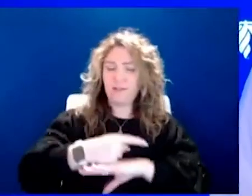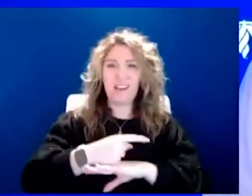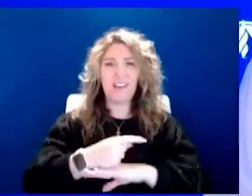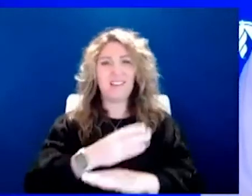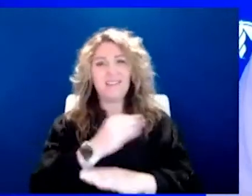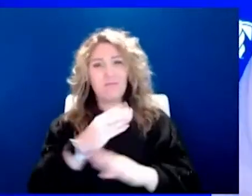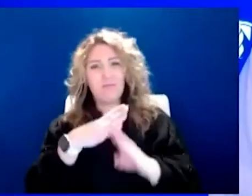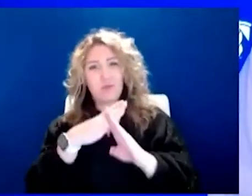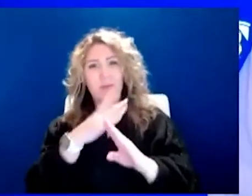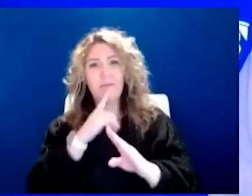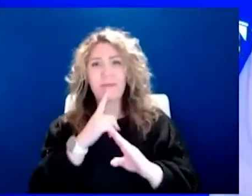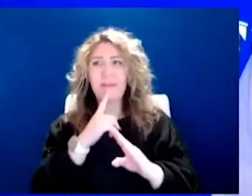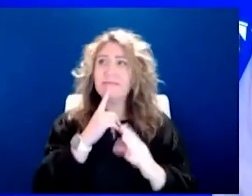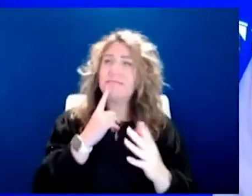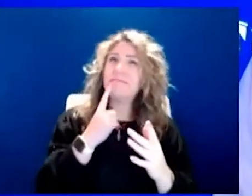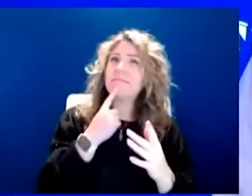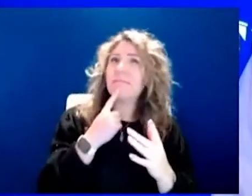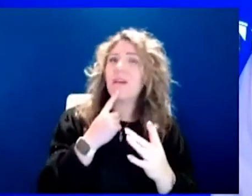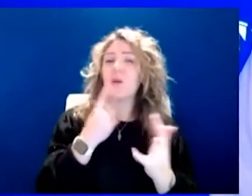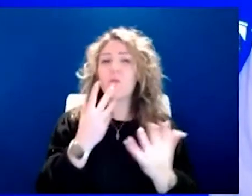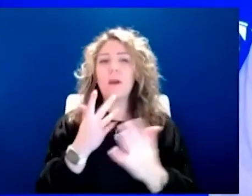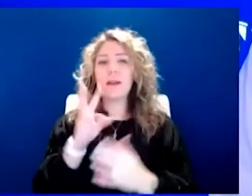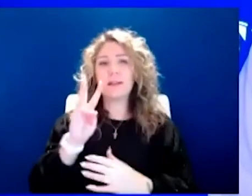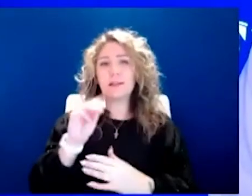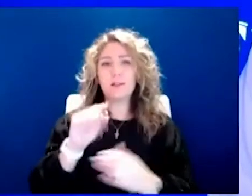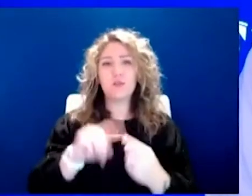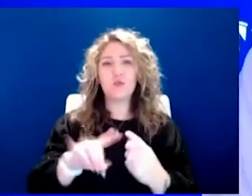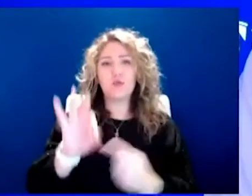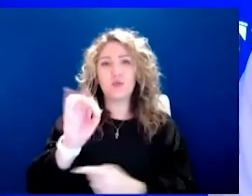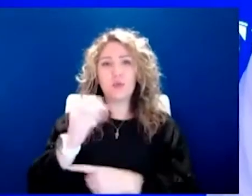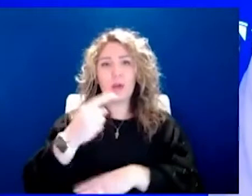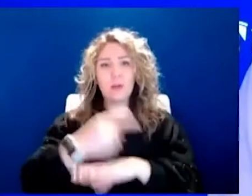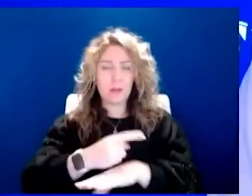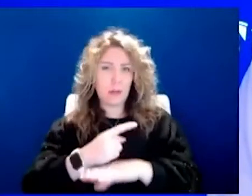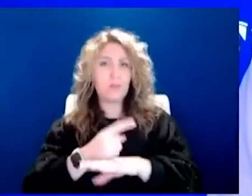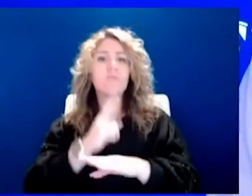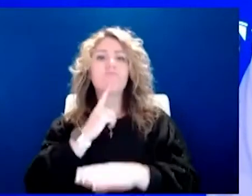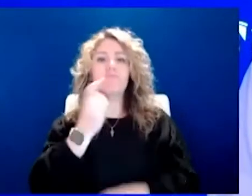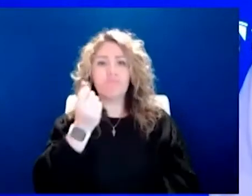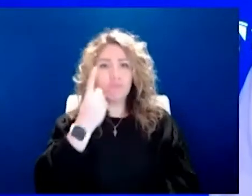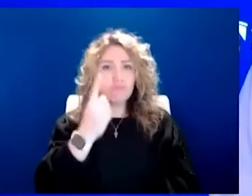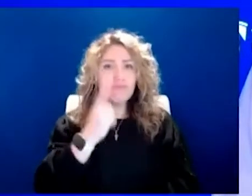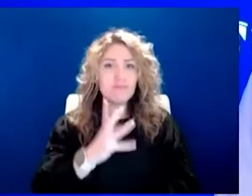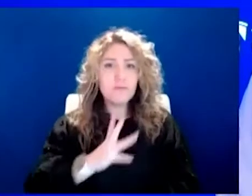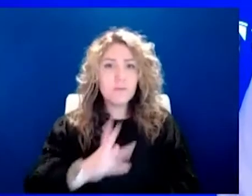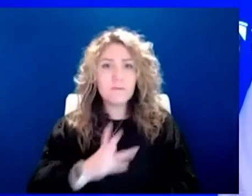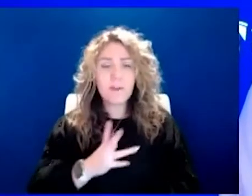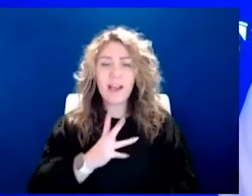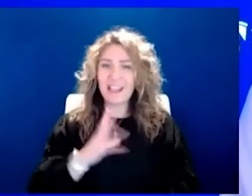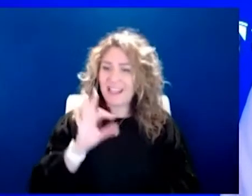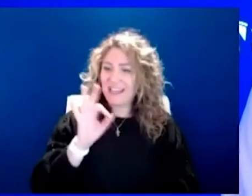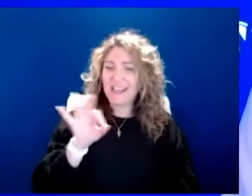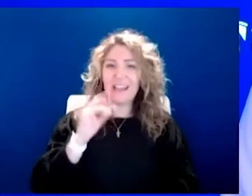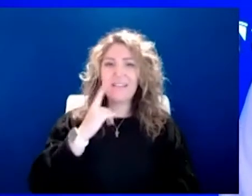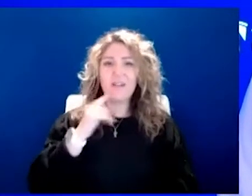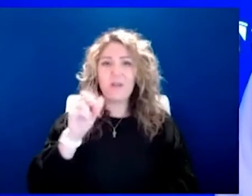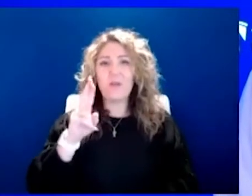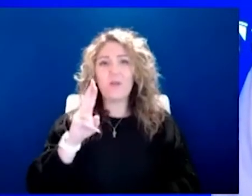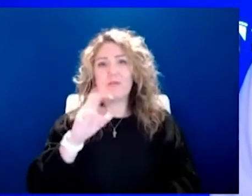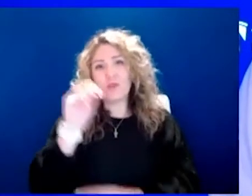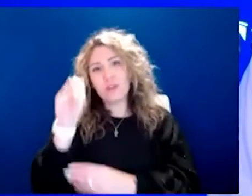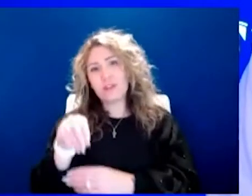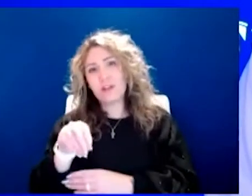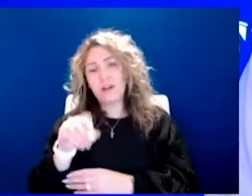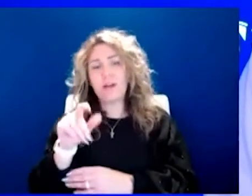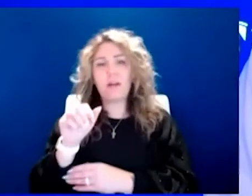you wanted to wait 60 to 90 days, I think that's reasonable, especially now because we know 99% or more of the variants or of the